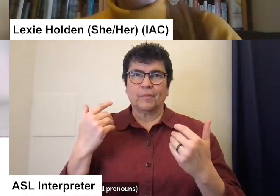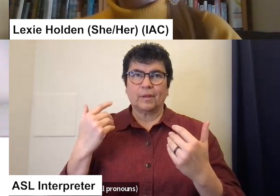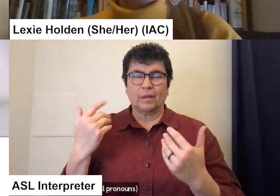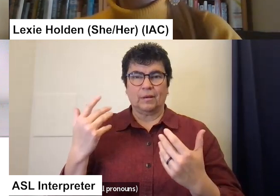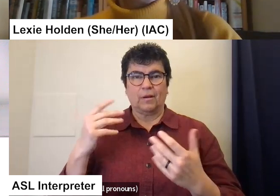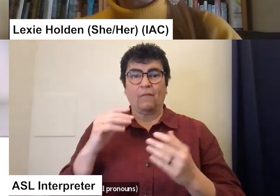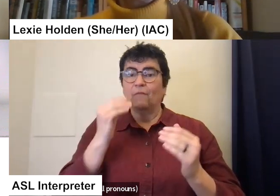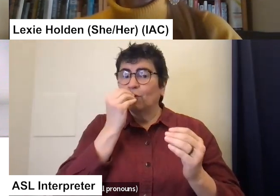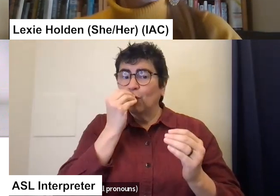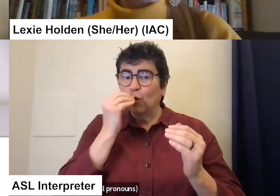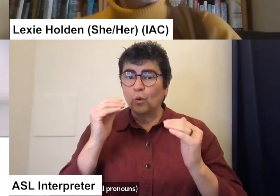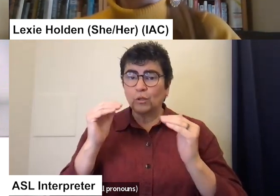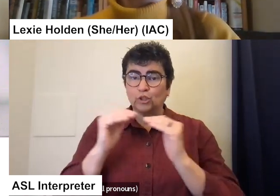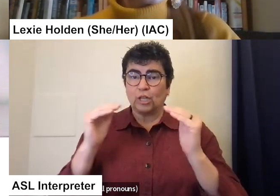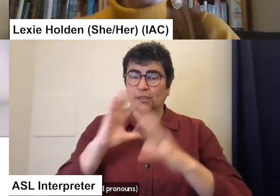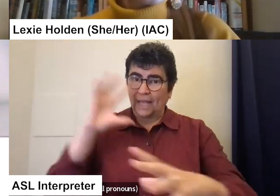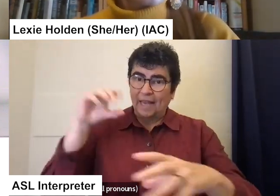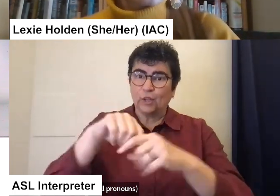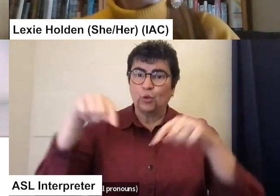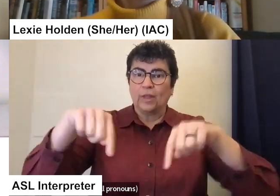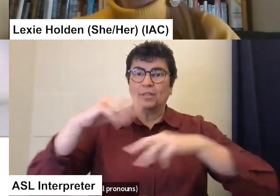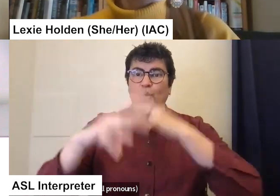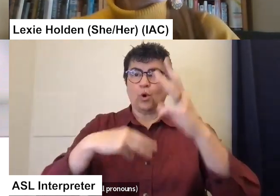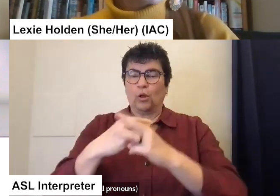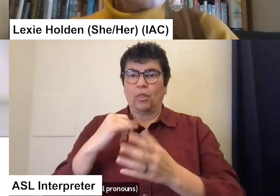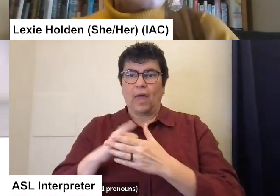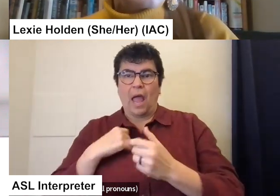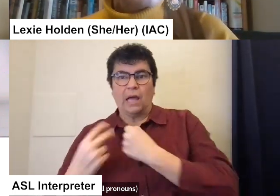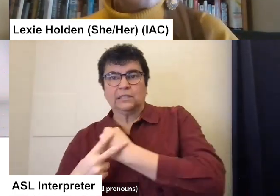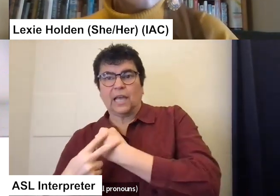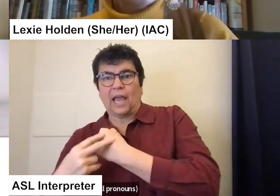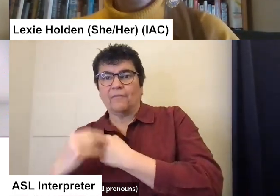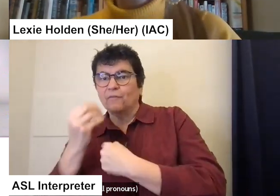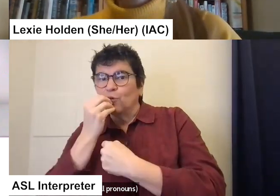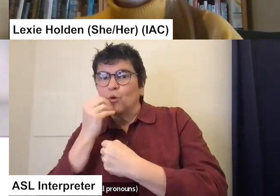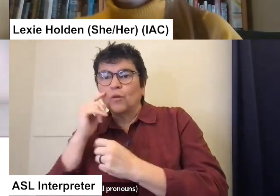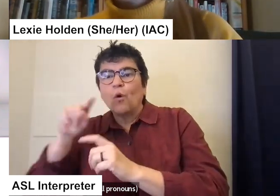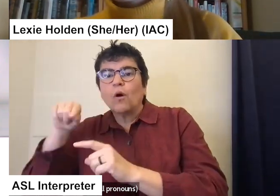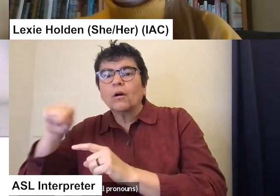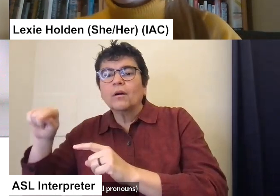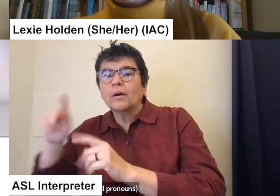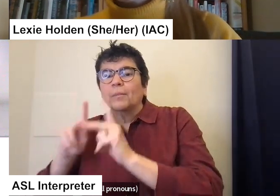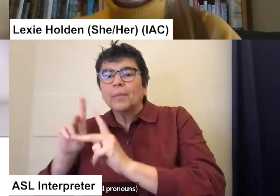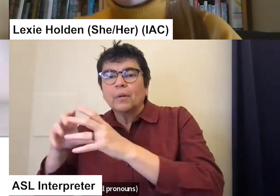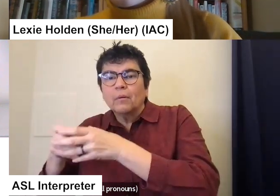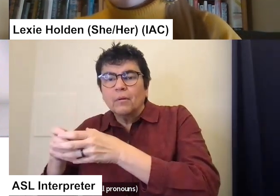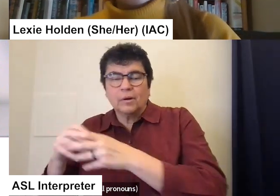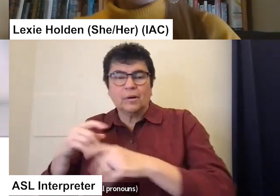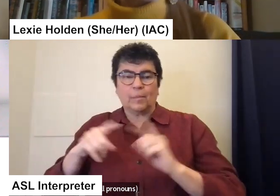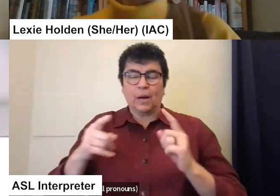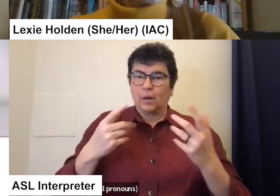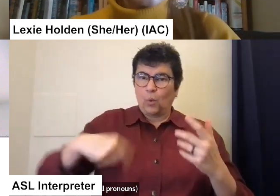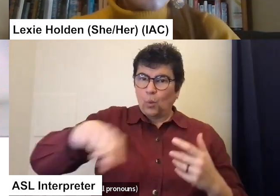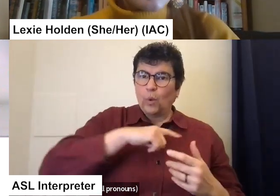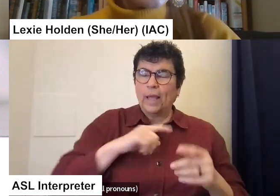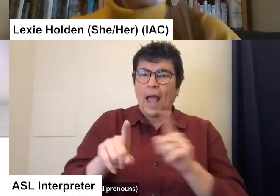this world that does harbor resources for only some groups of people? Already as individuals